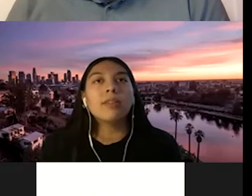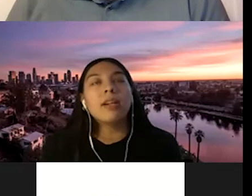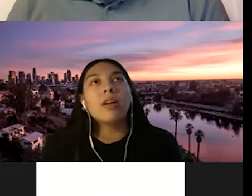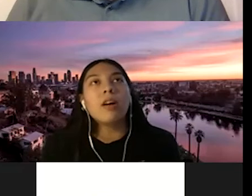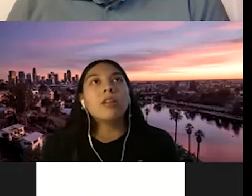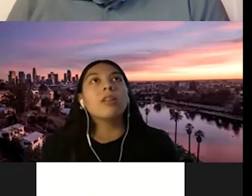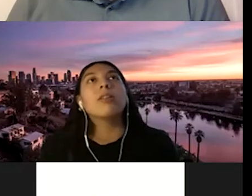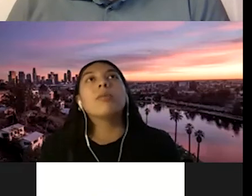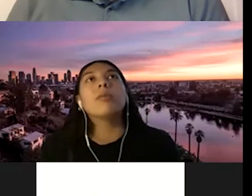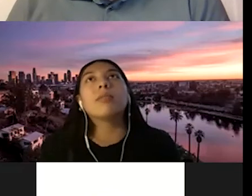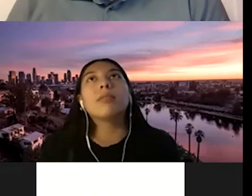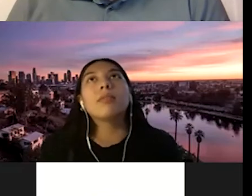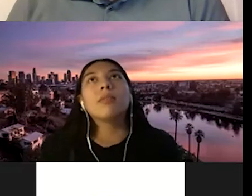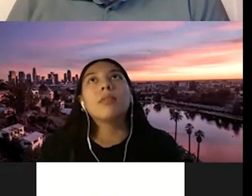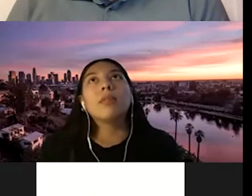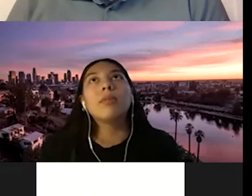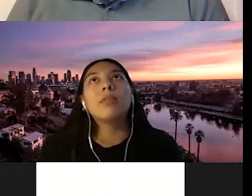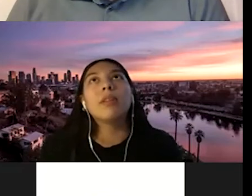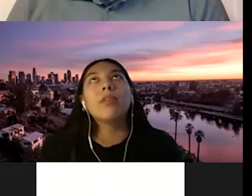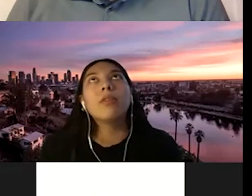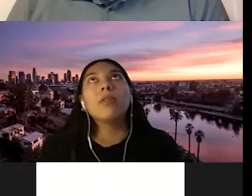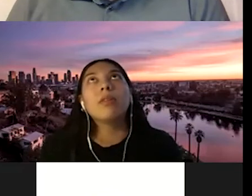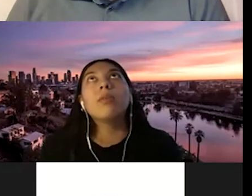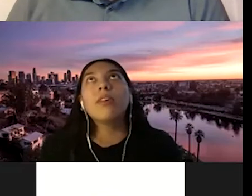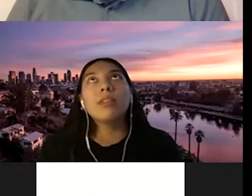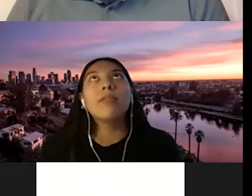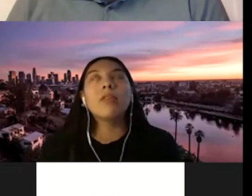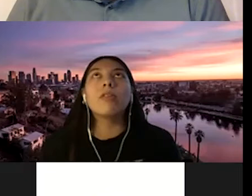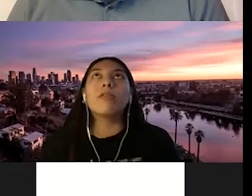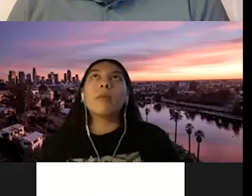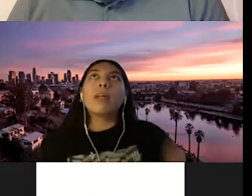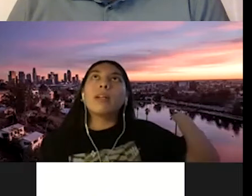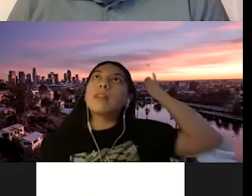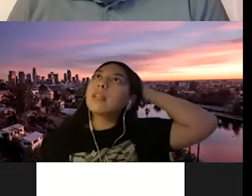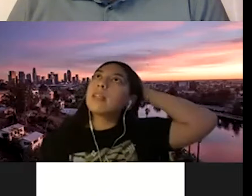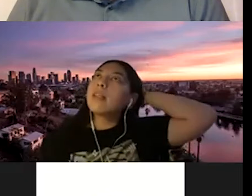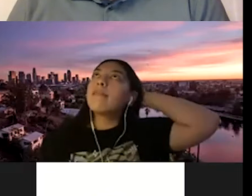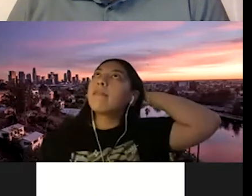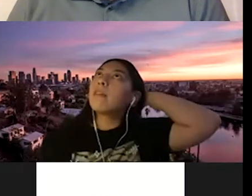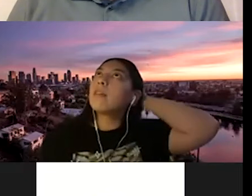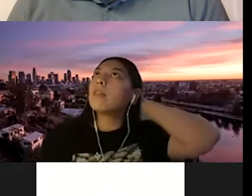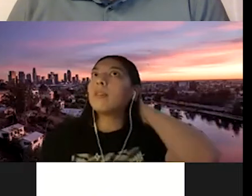started studying art, it was even it was very difficult for me because